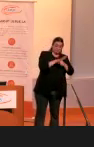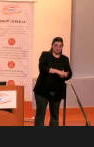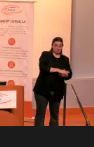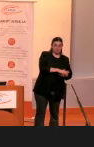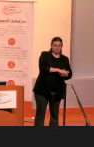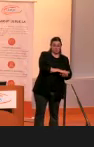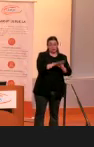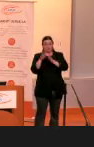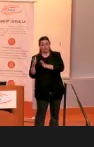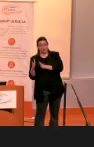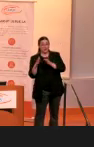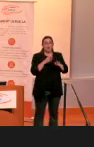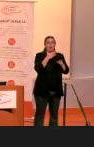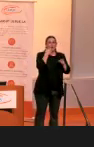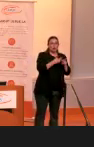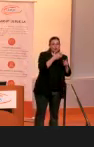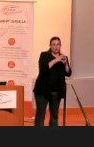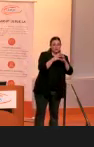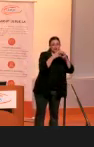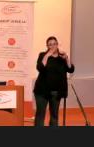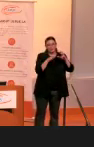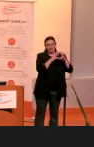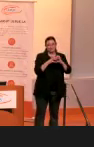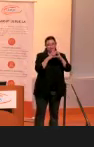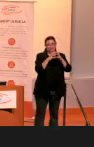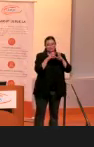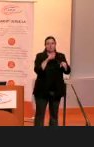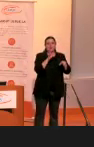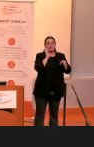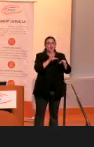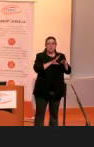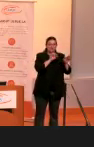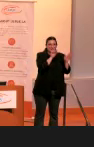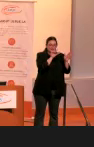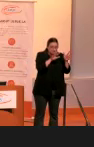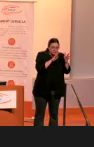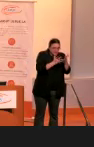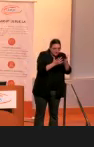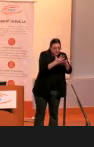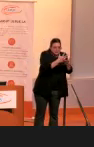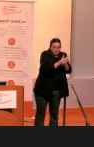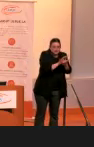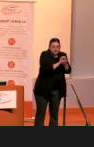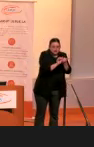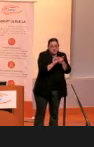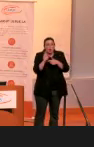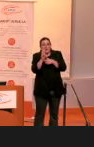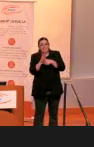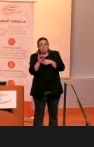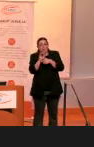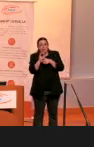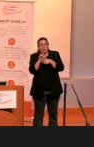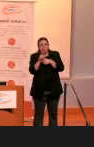cells, both good cells and bad cells. A biologic is a smart bomb. It just kills a specific